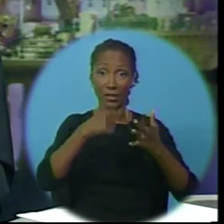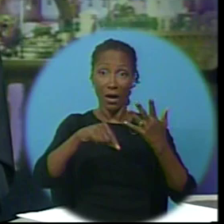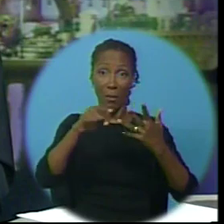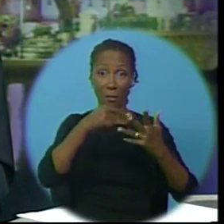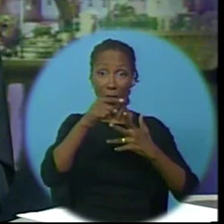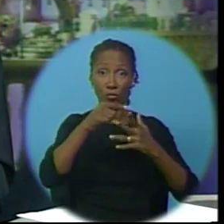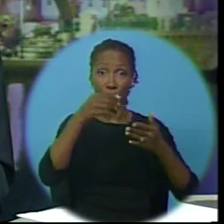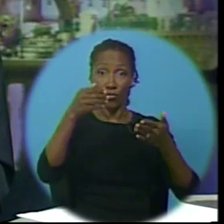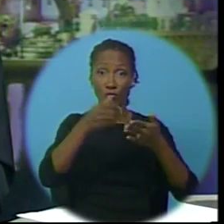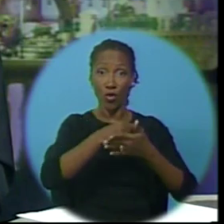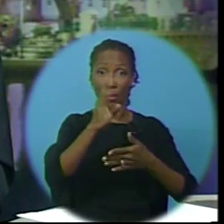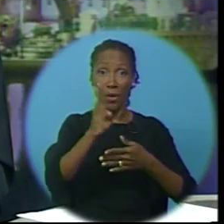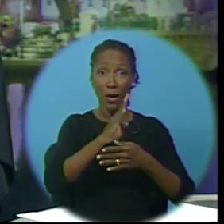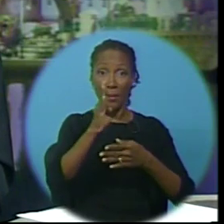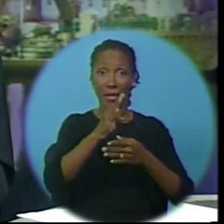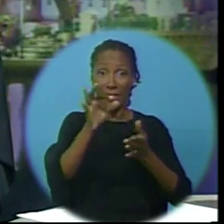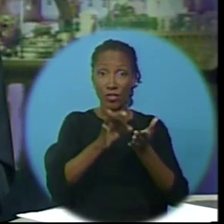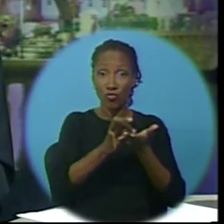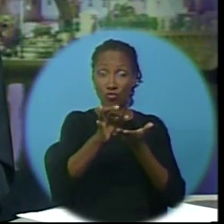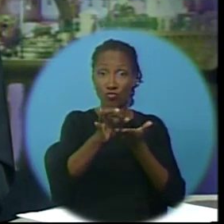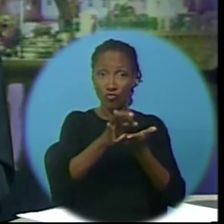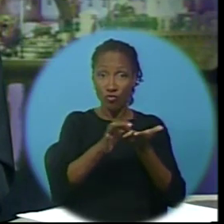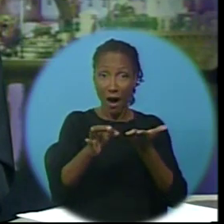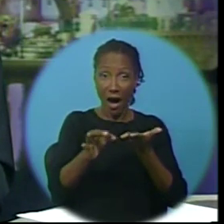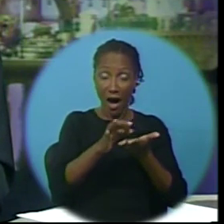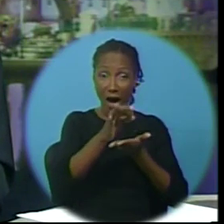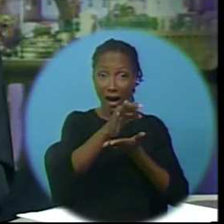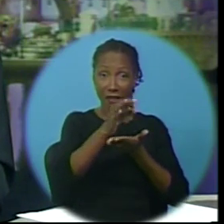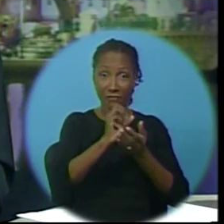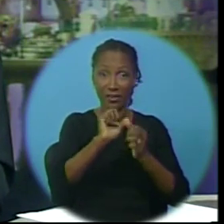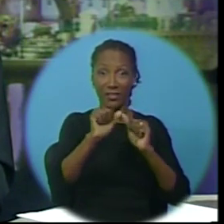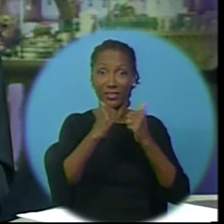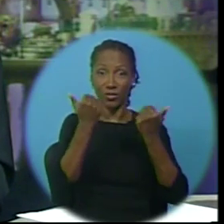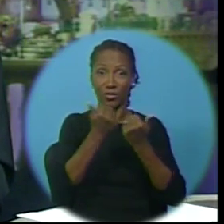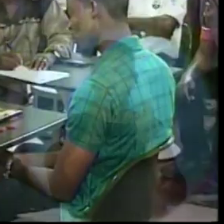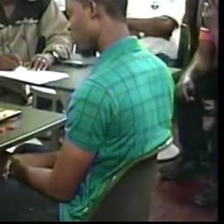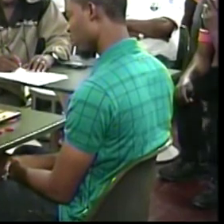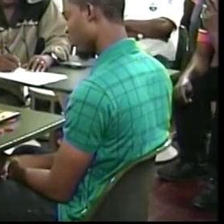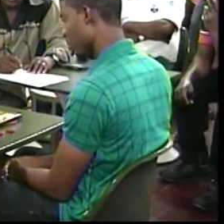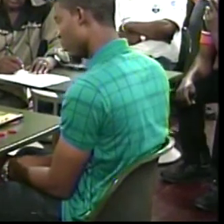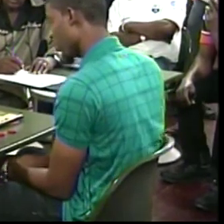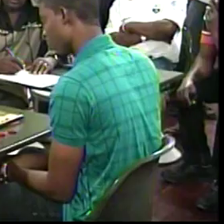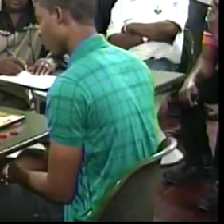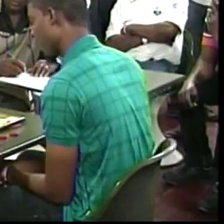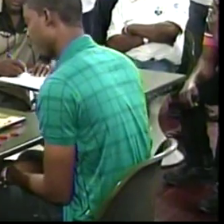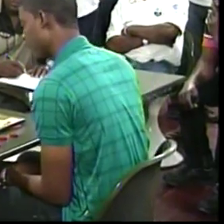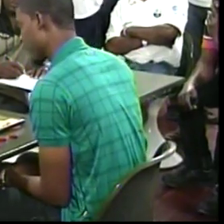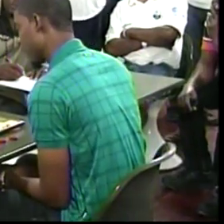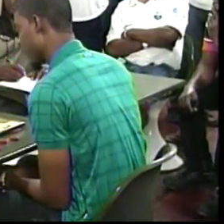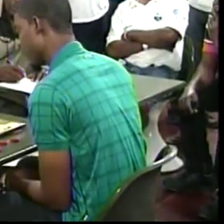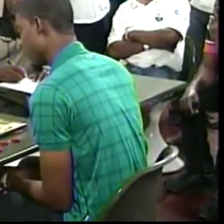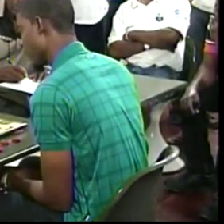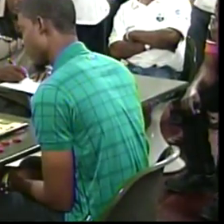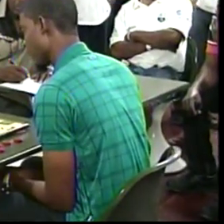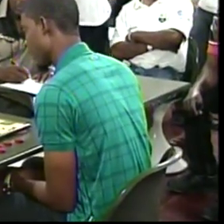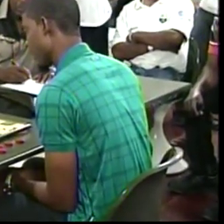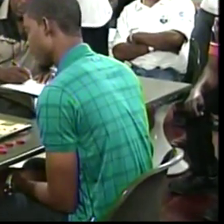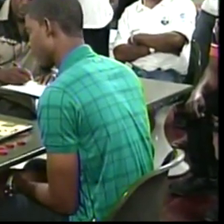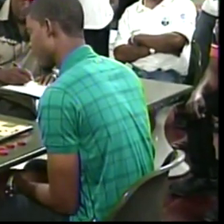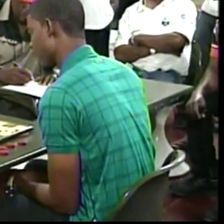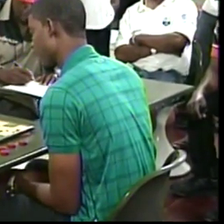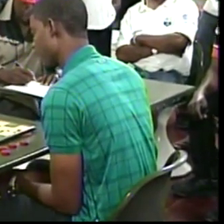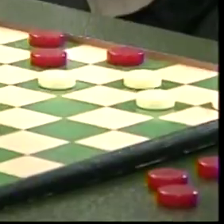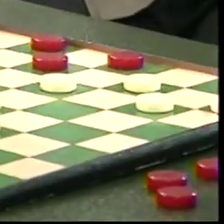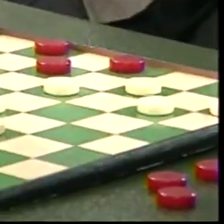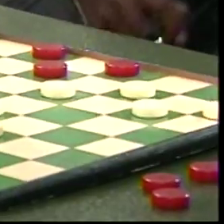Drafts Association national champions. In the finals yesterday, Gabriel Critchlow came out victorious in the majors division.